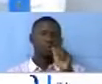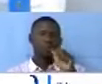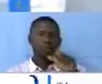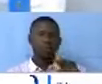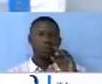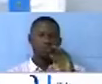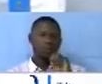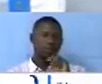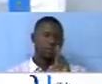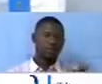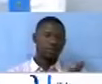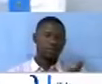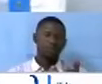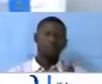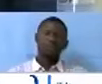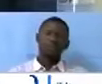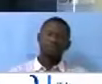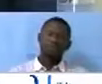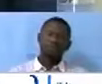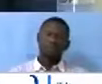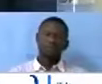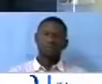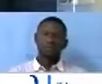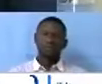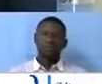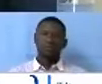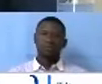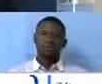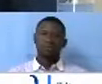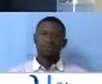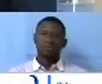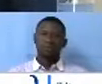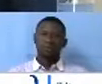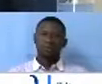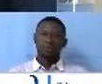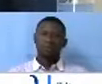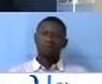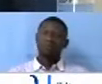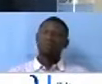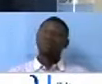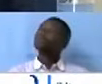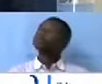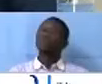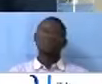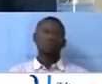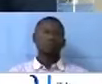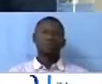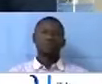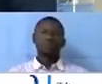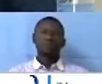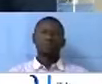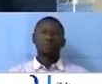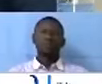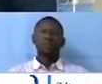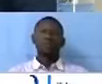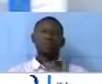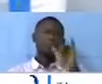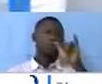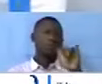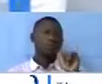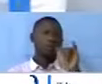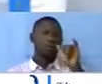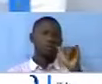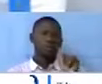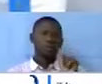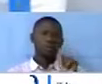Soldar law? Well, who? He was a rebel. Mr. He was a rebel. Yaya Drame